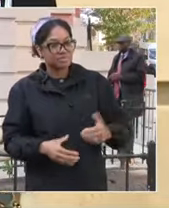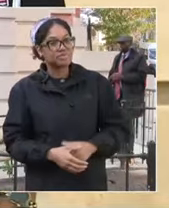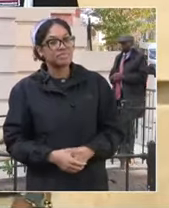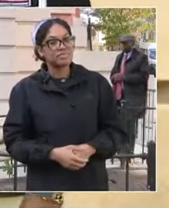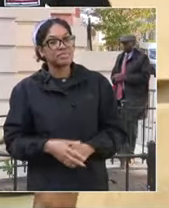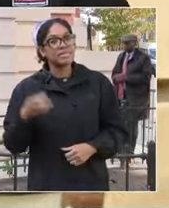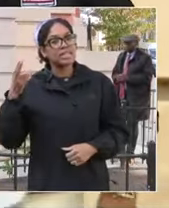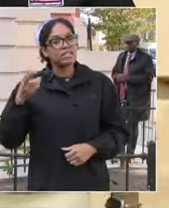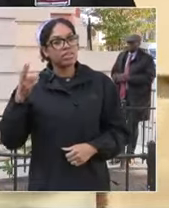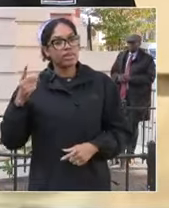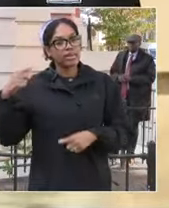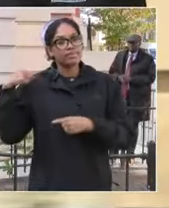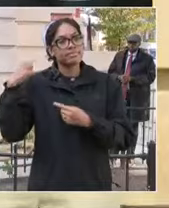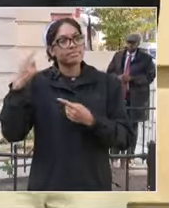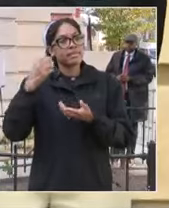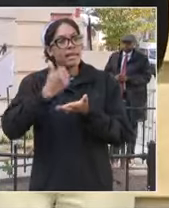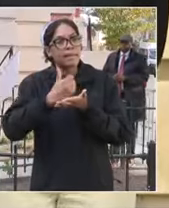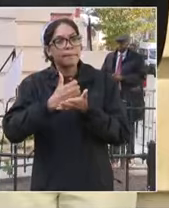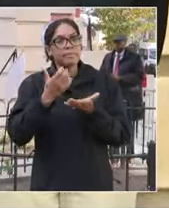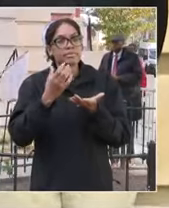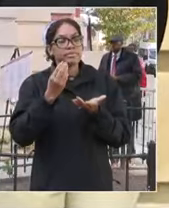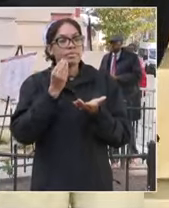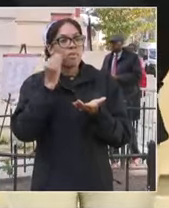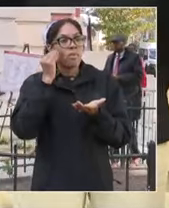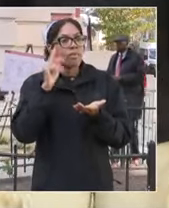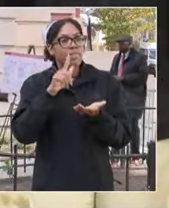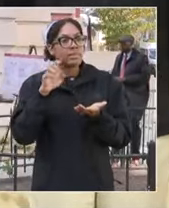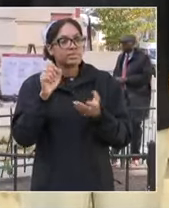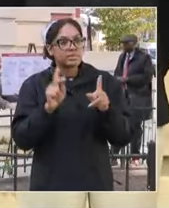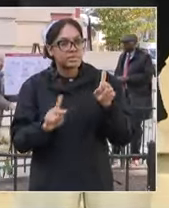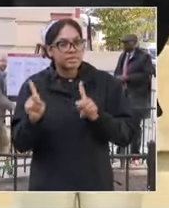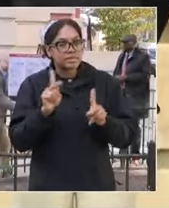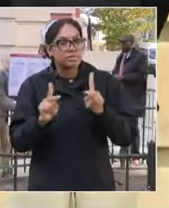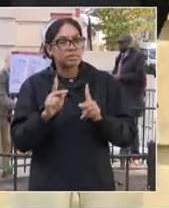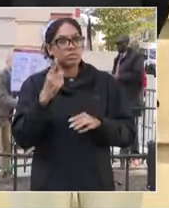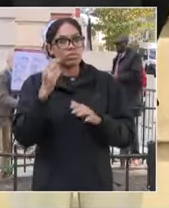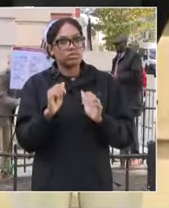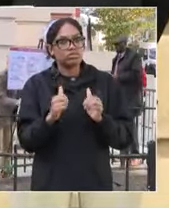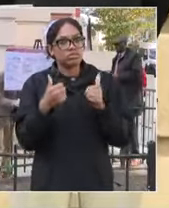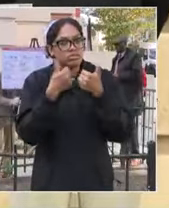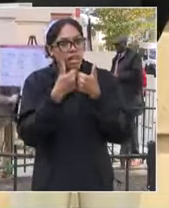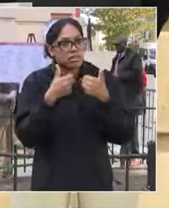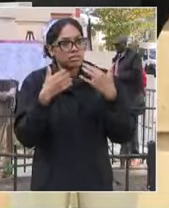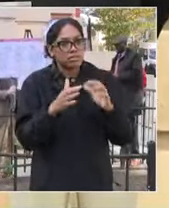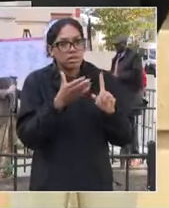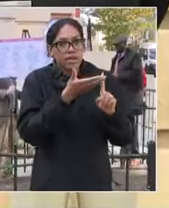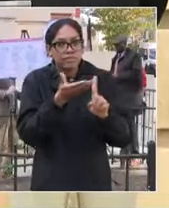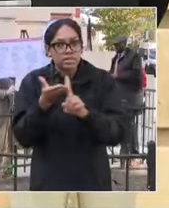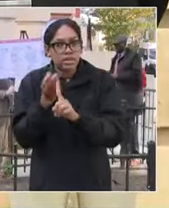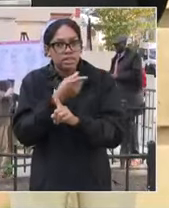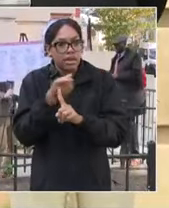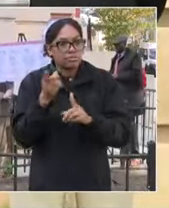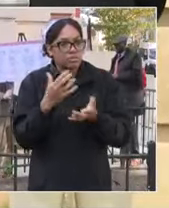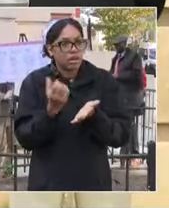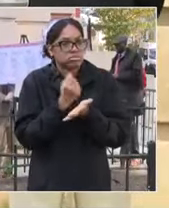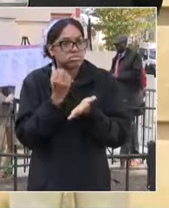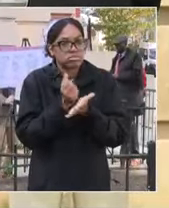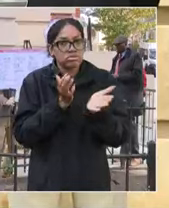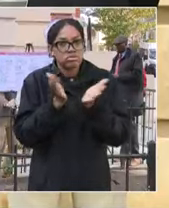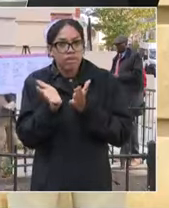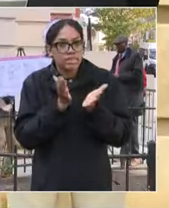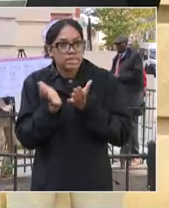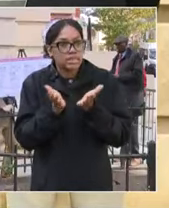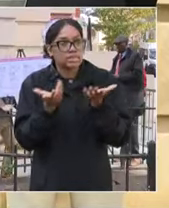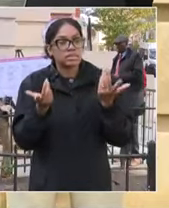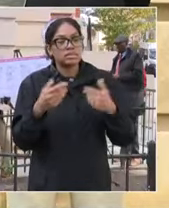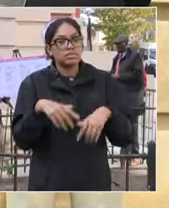Historically, helping homeless people, one of the challenges has been convincing them to take advantage of services, Yes. get inside, even in